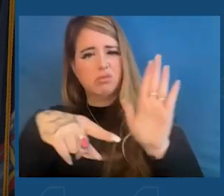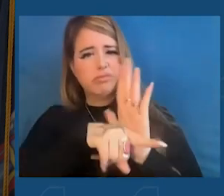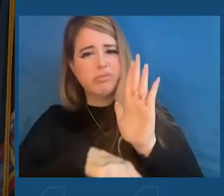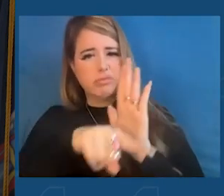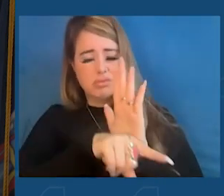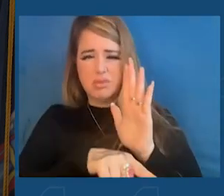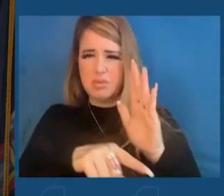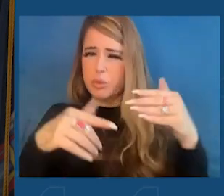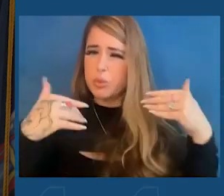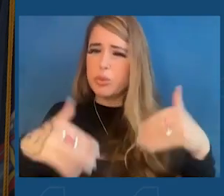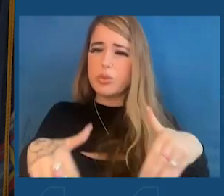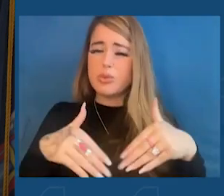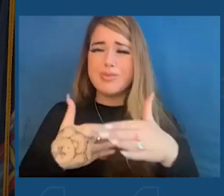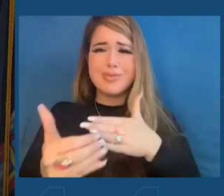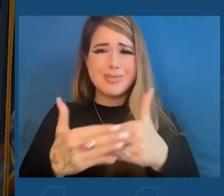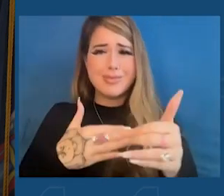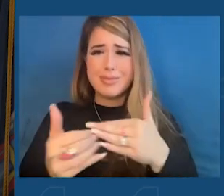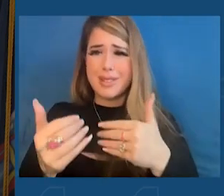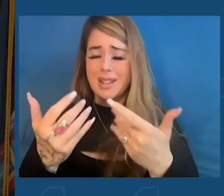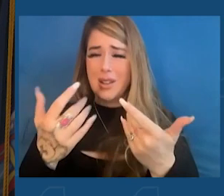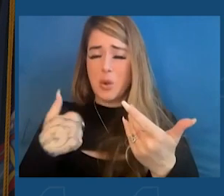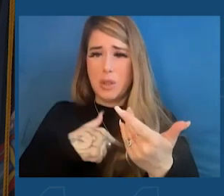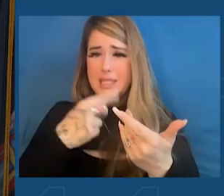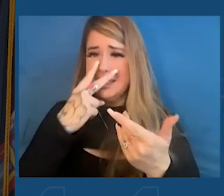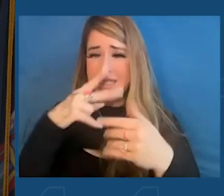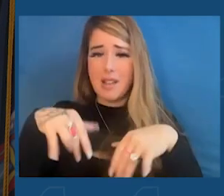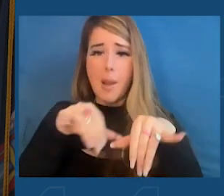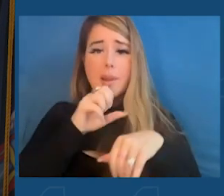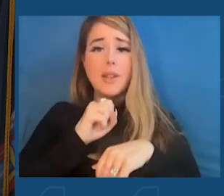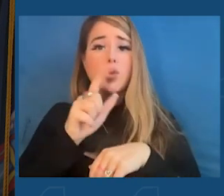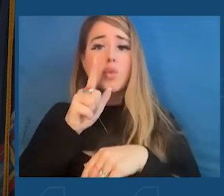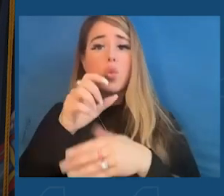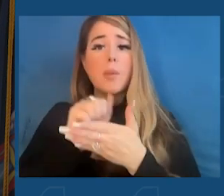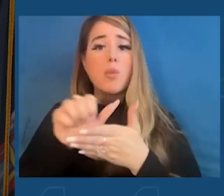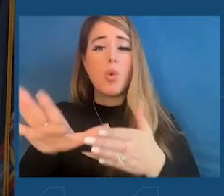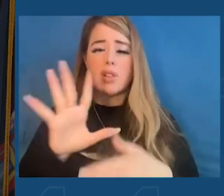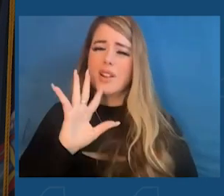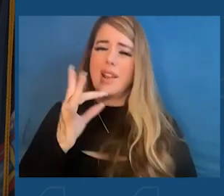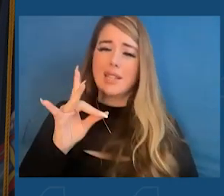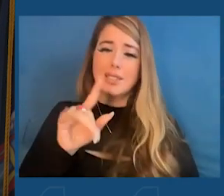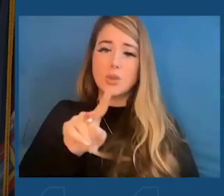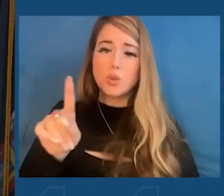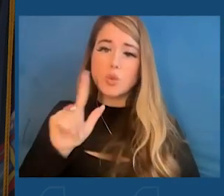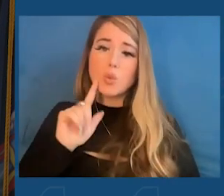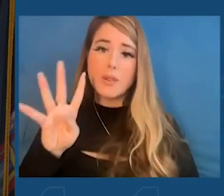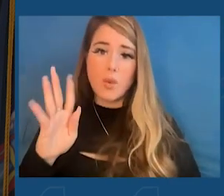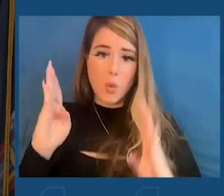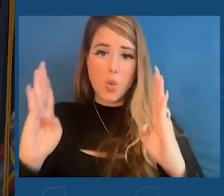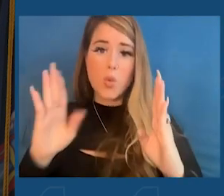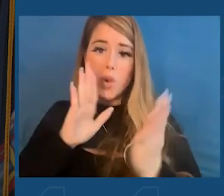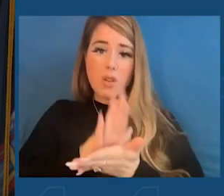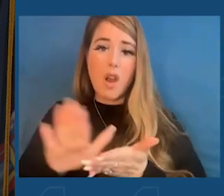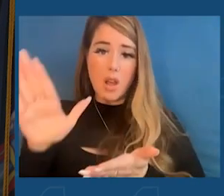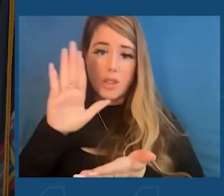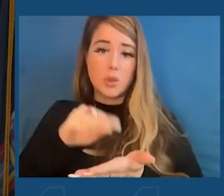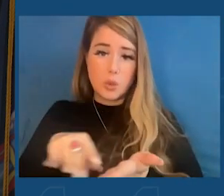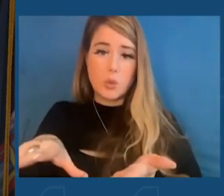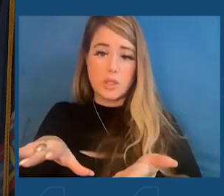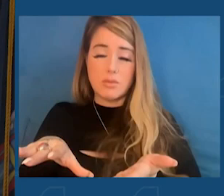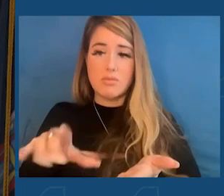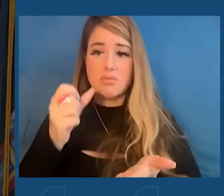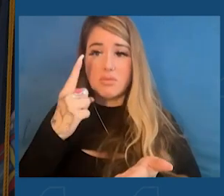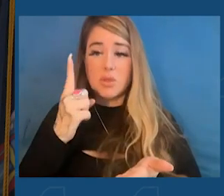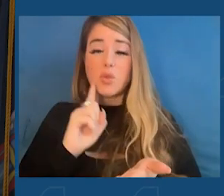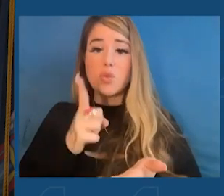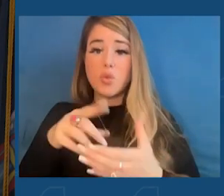is despite the most common age for abortions being 18 to 24 years old, which is the college age range. And it is true even in